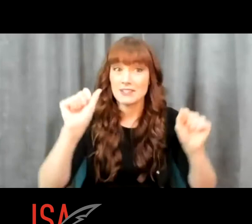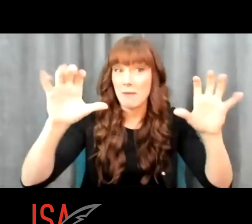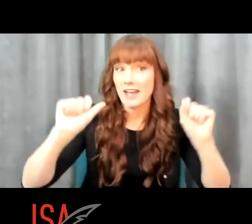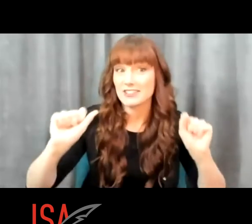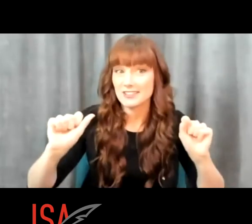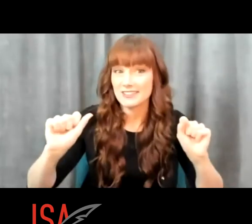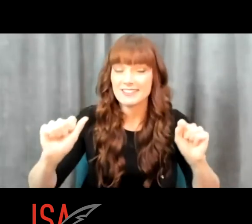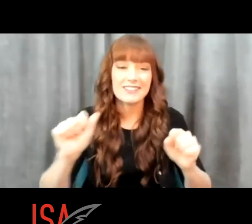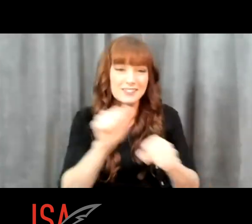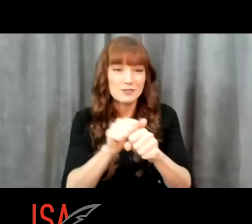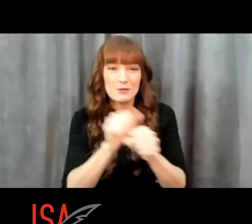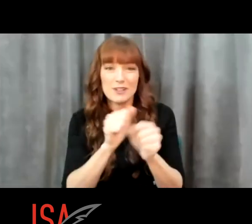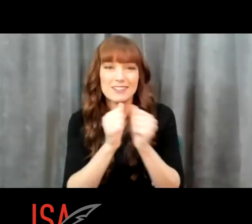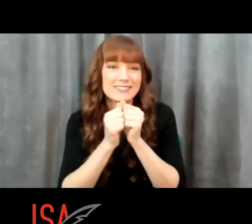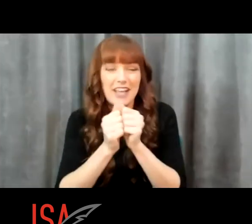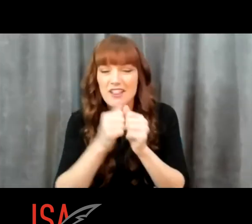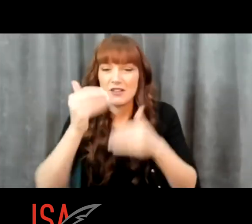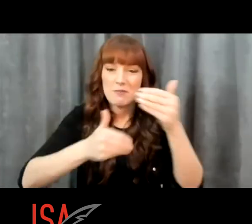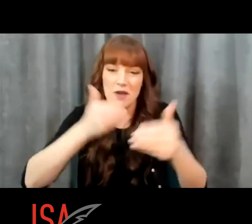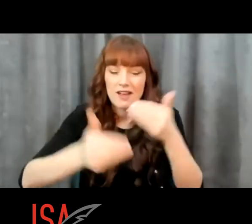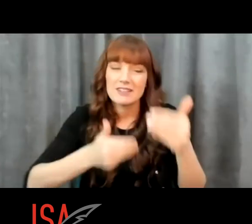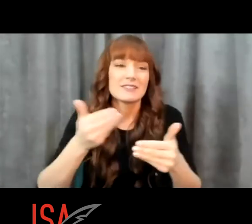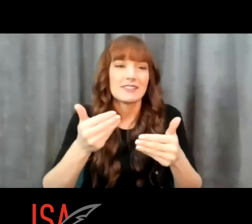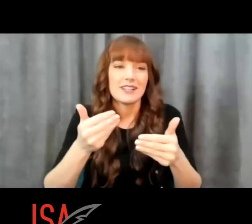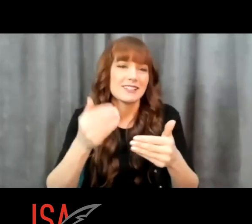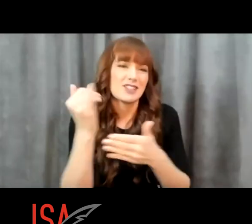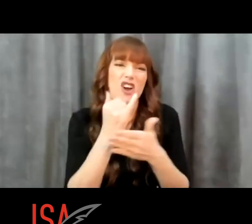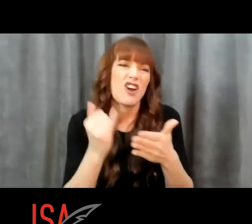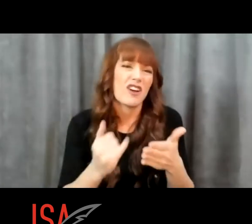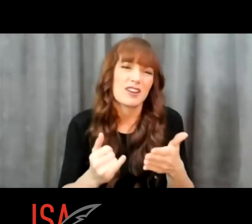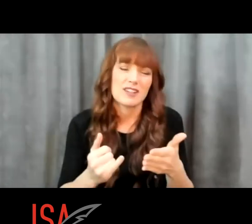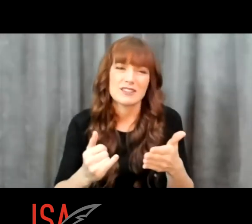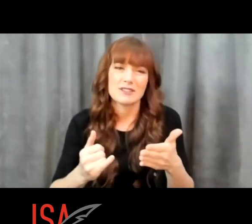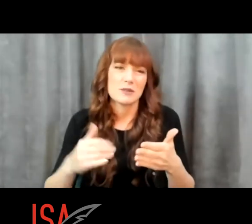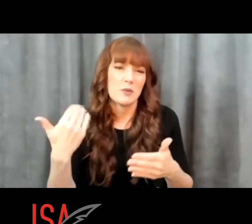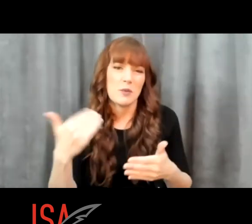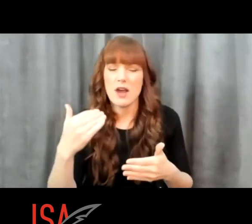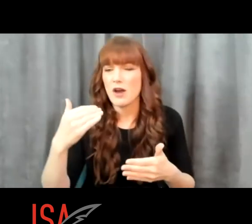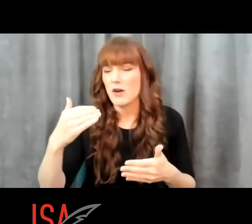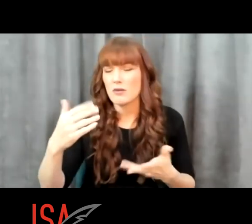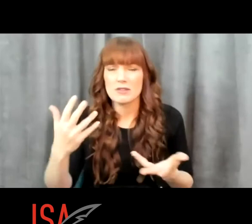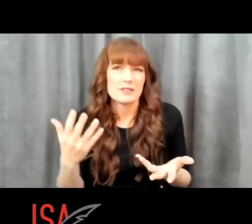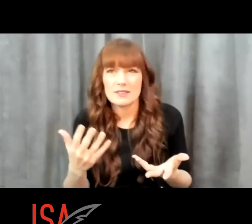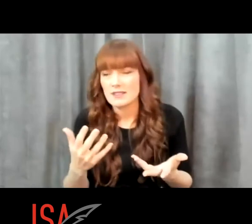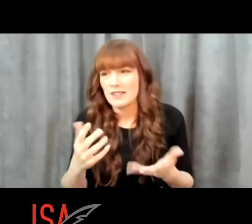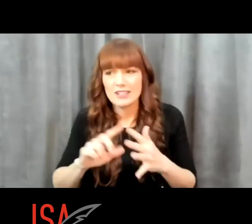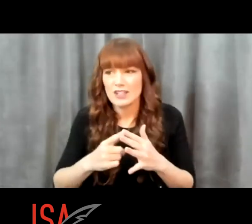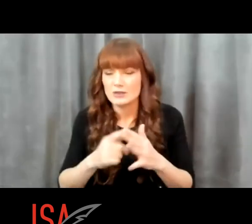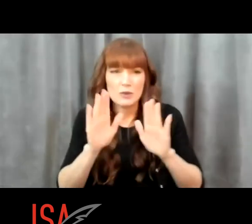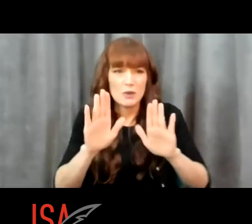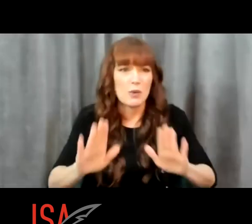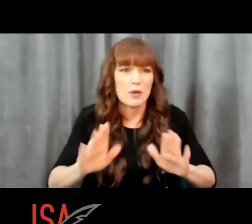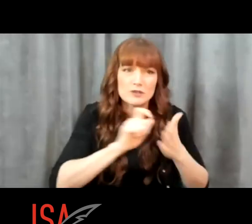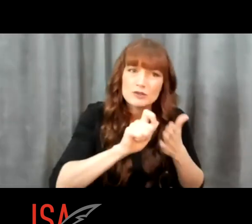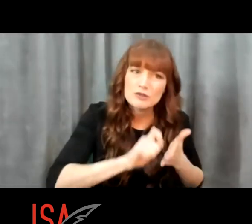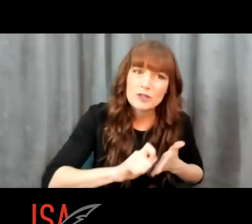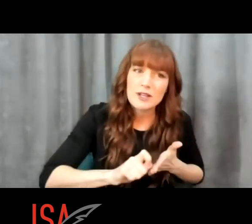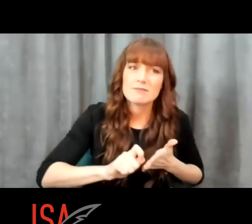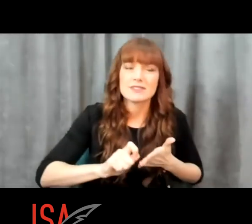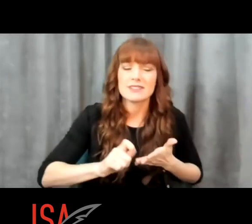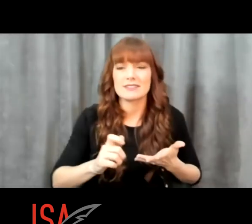that's the magic, right? This is a collaborative process and a collaborative art, and it starts with that great script and everybody getting